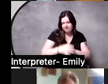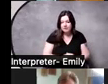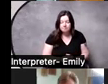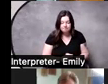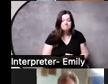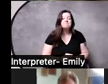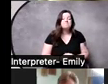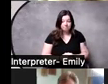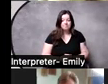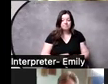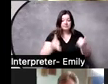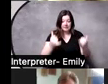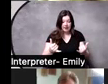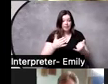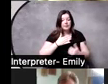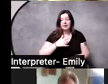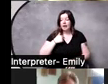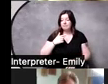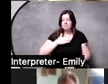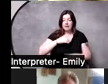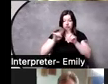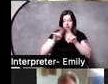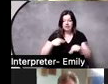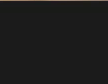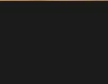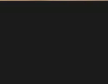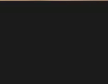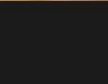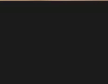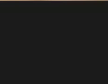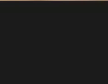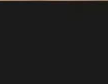I will stop my sharing and we'll open this up for Q&A.